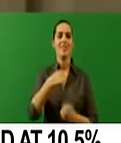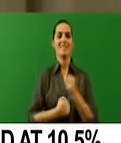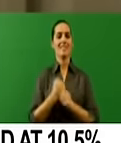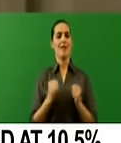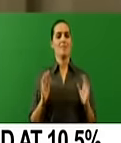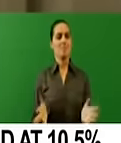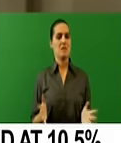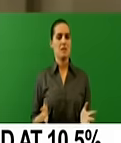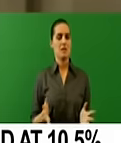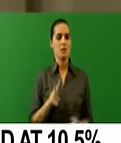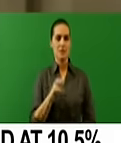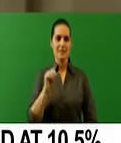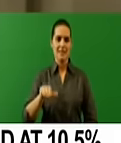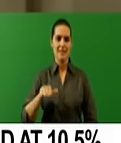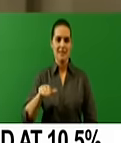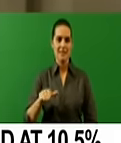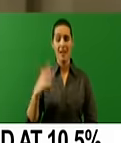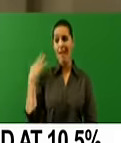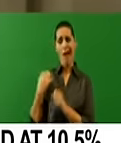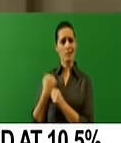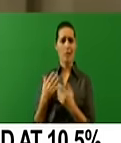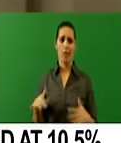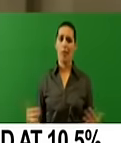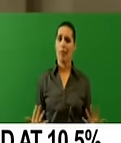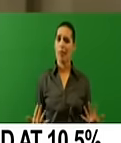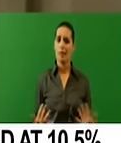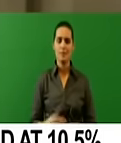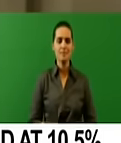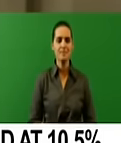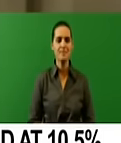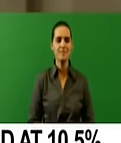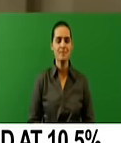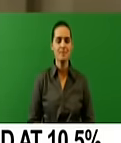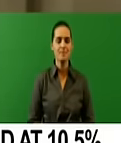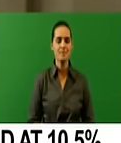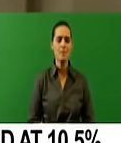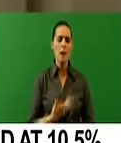year. And then